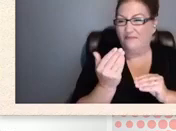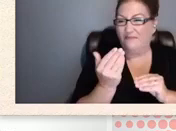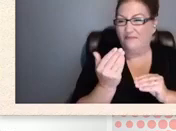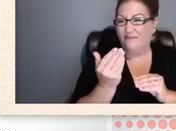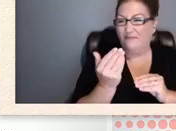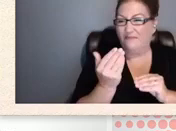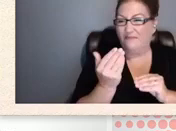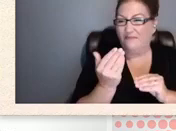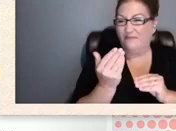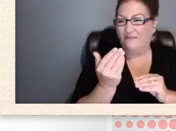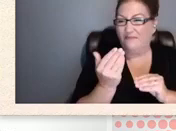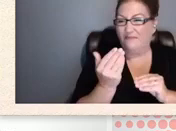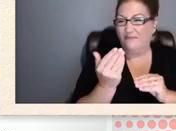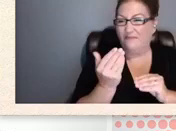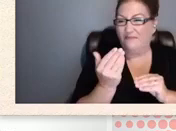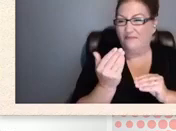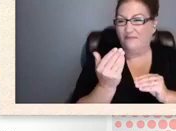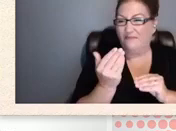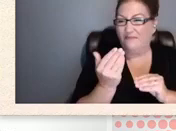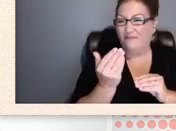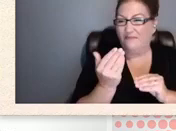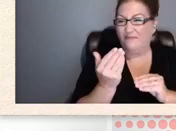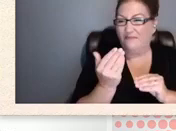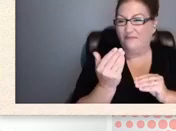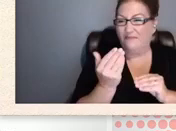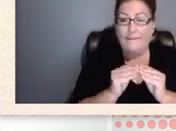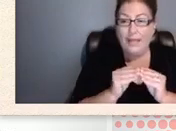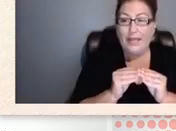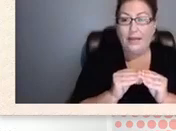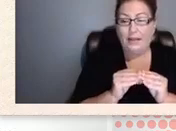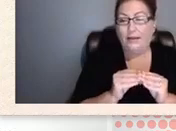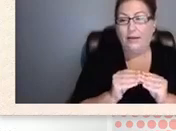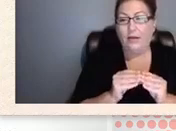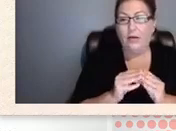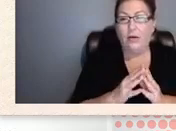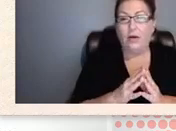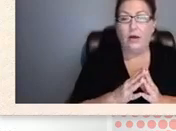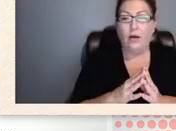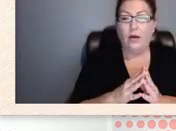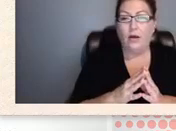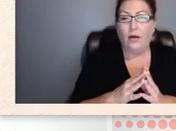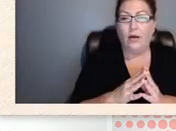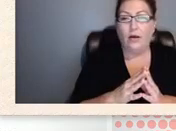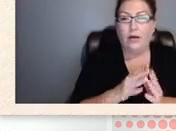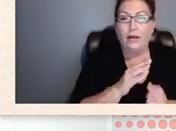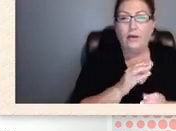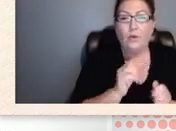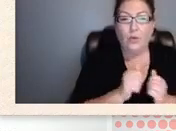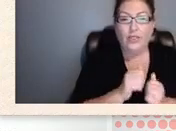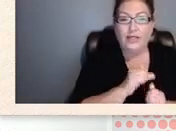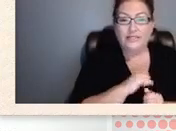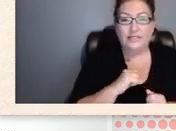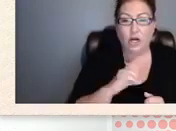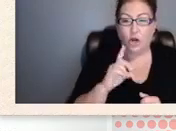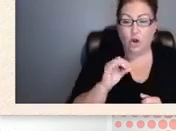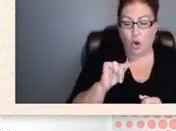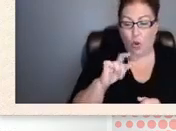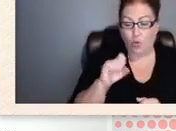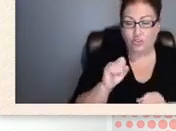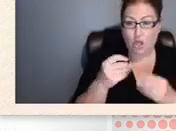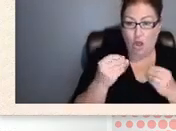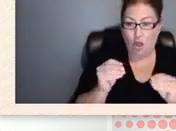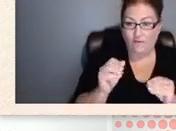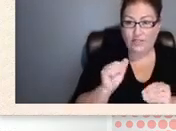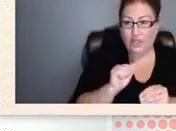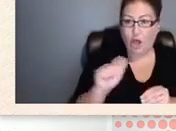representatives, including a meeting in Senator Dole's office where all the principals